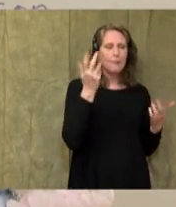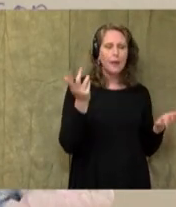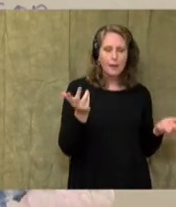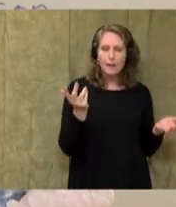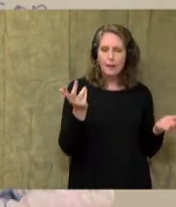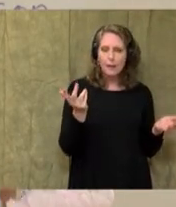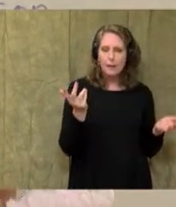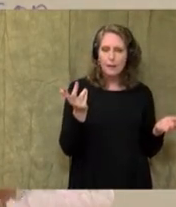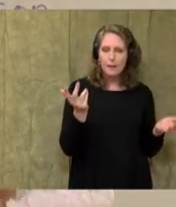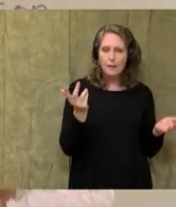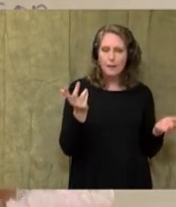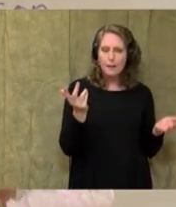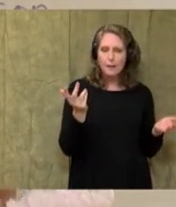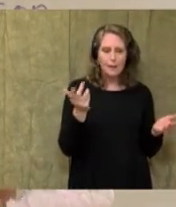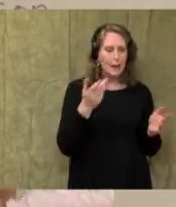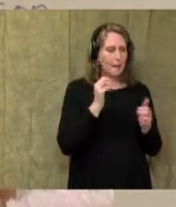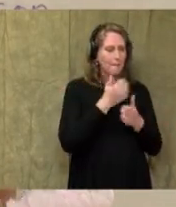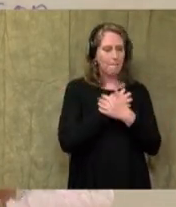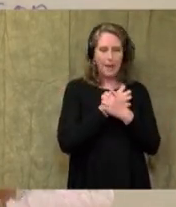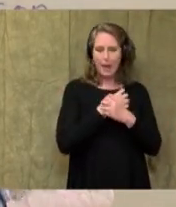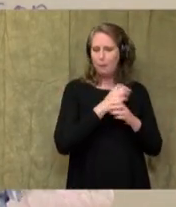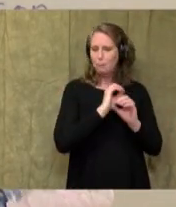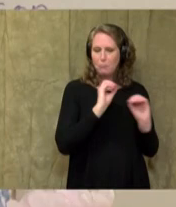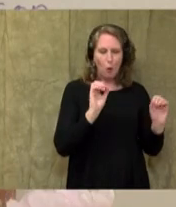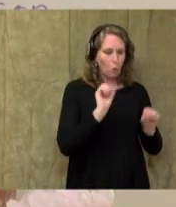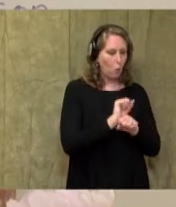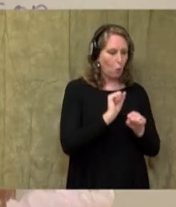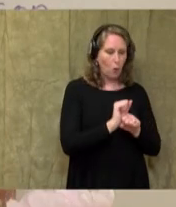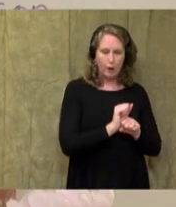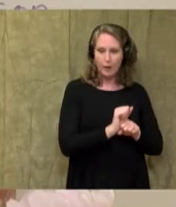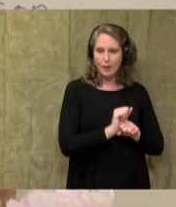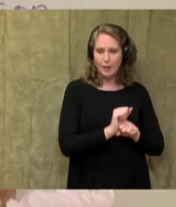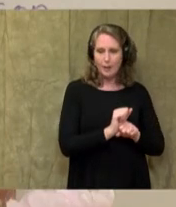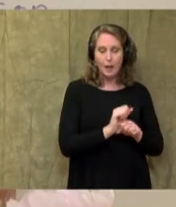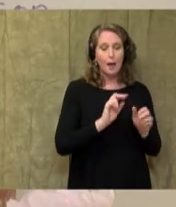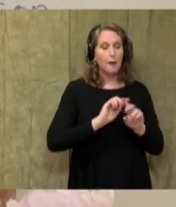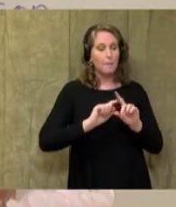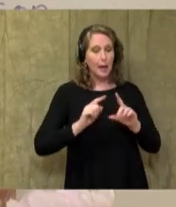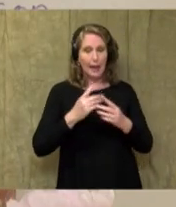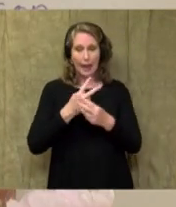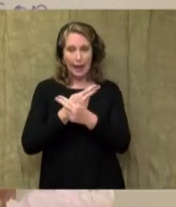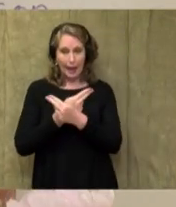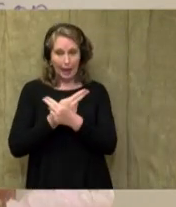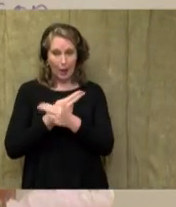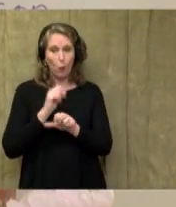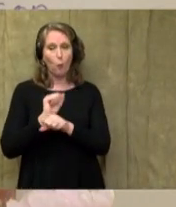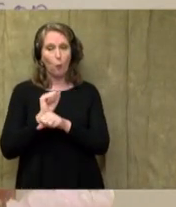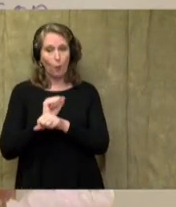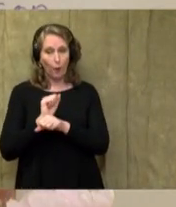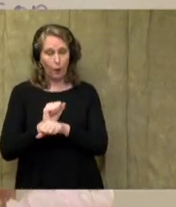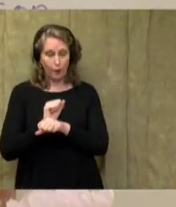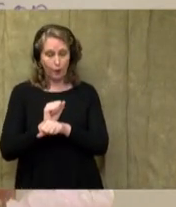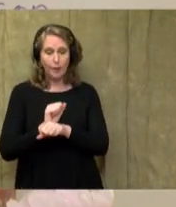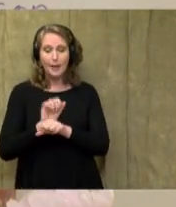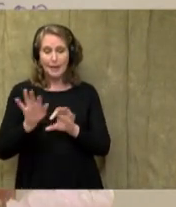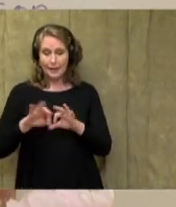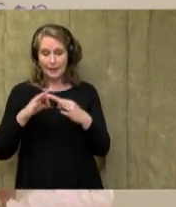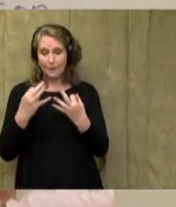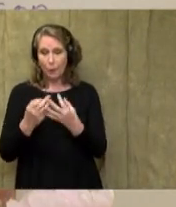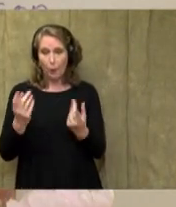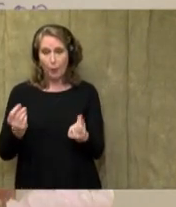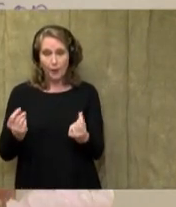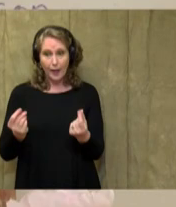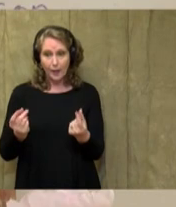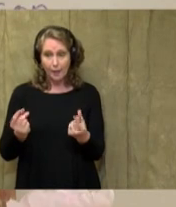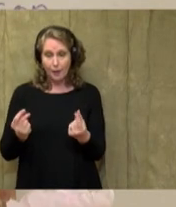corner, yes, okay? He didn't do any of the work at first, but Hare did, right? Hare's family, what were they